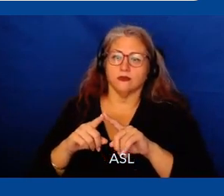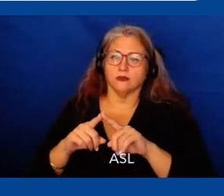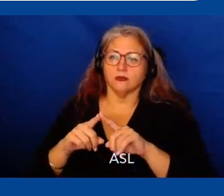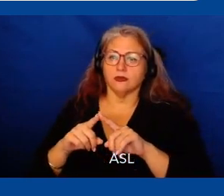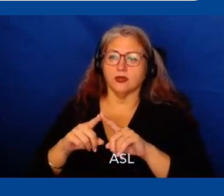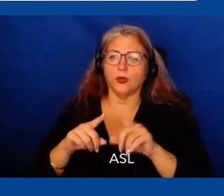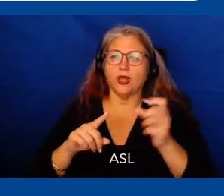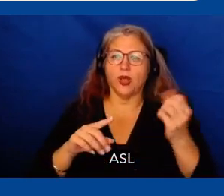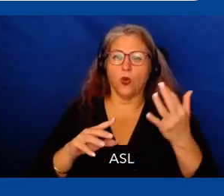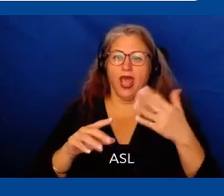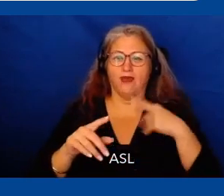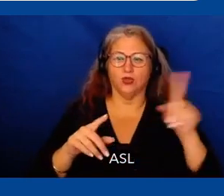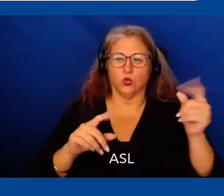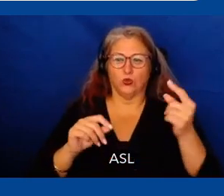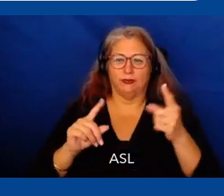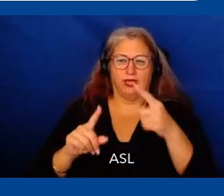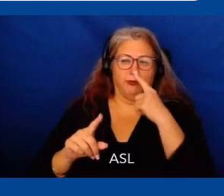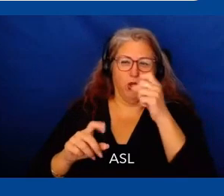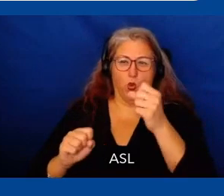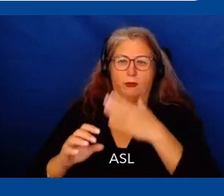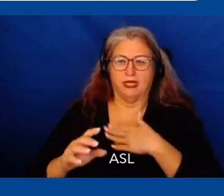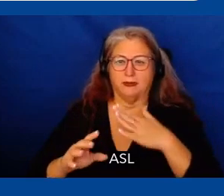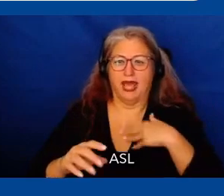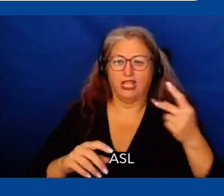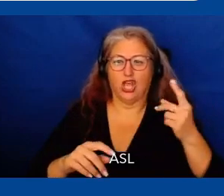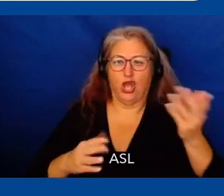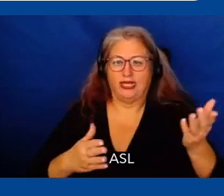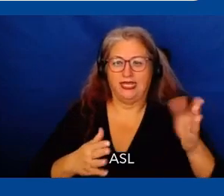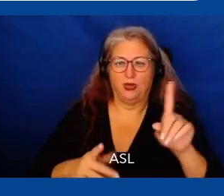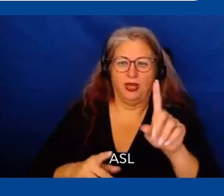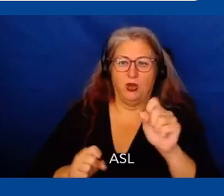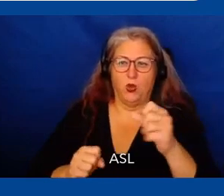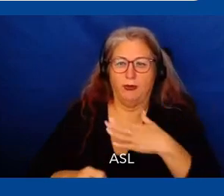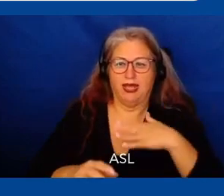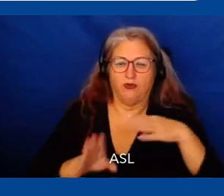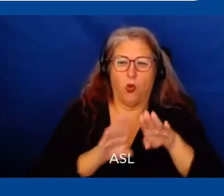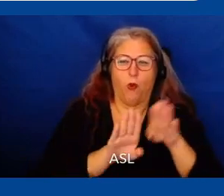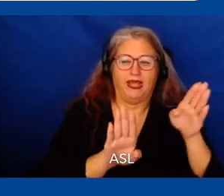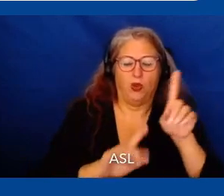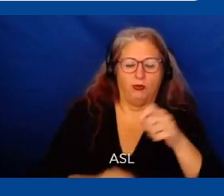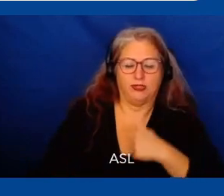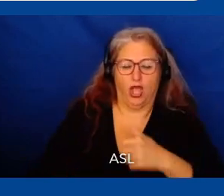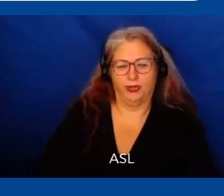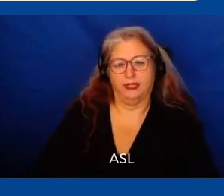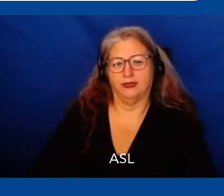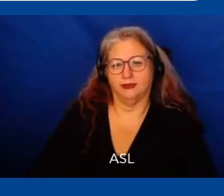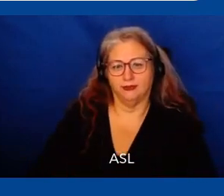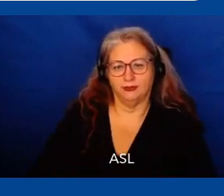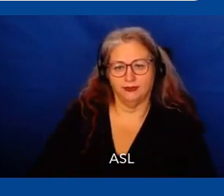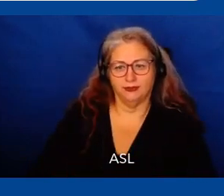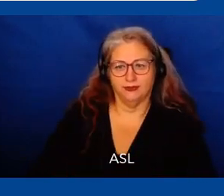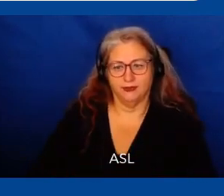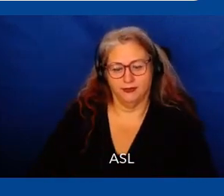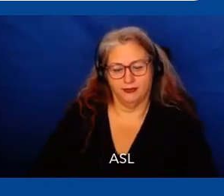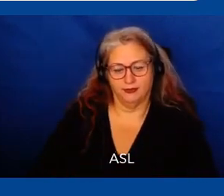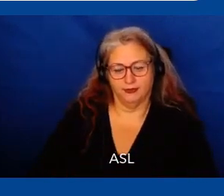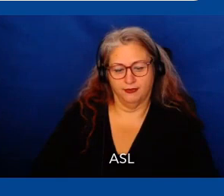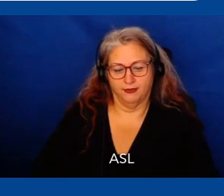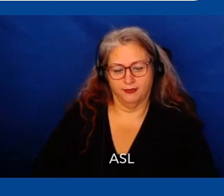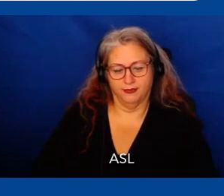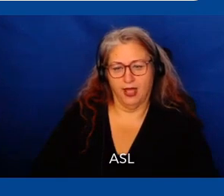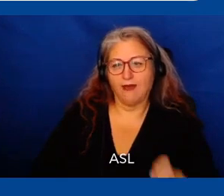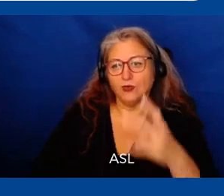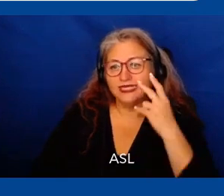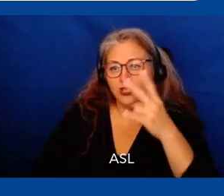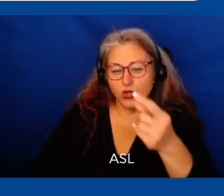I need to do something. Just a second, because my dog is here. I need to open the door. Sorry. Well, we're gonna need to see your